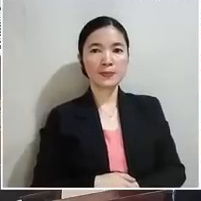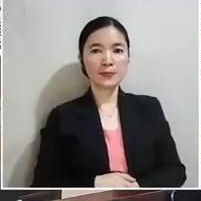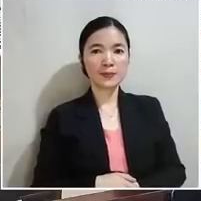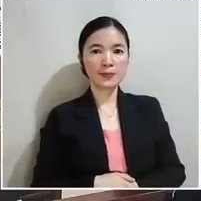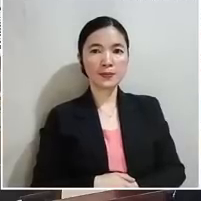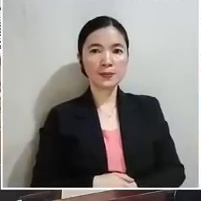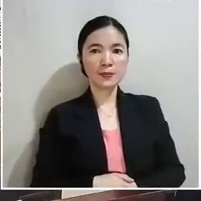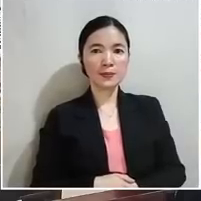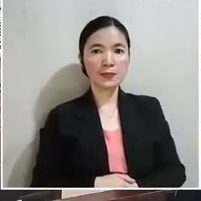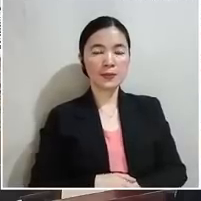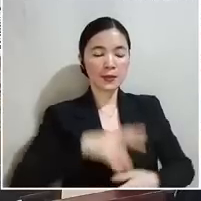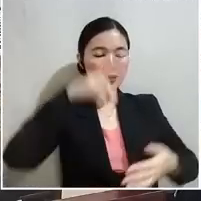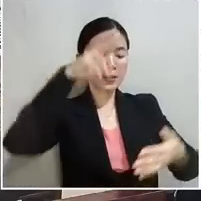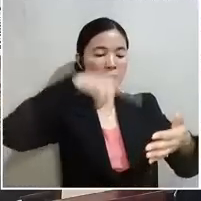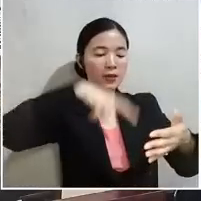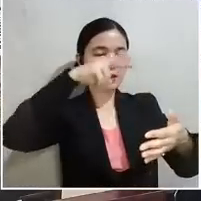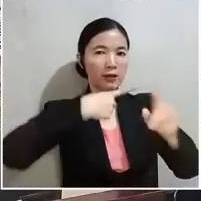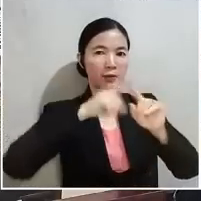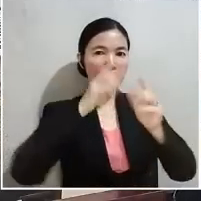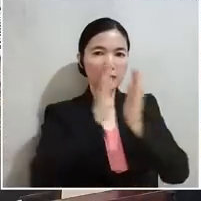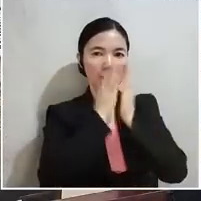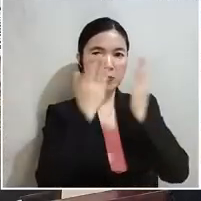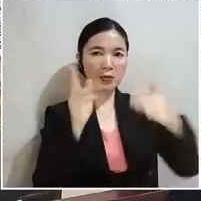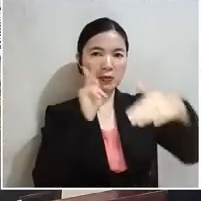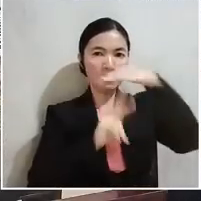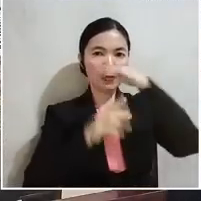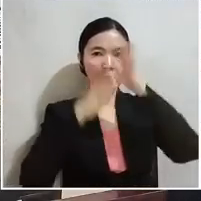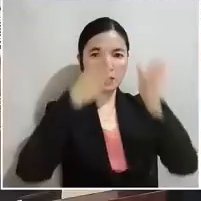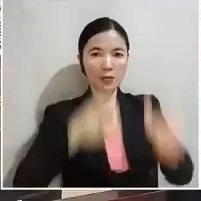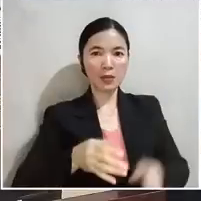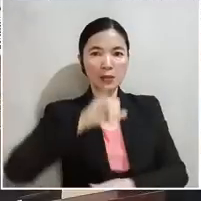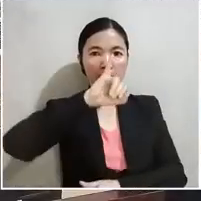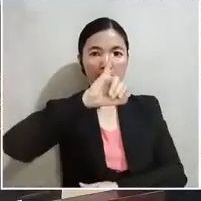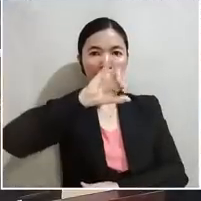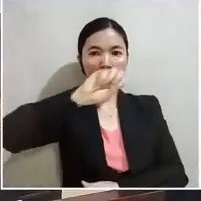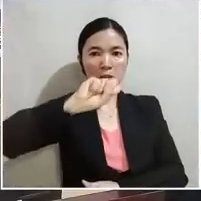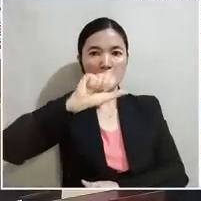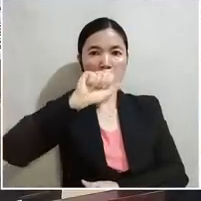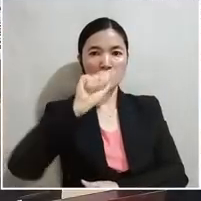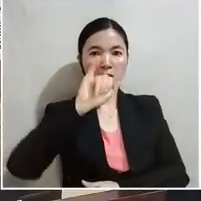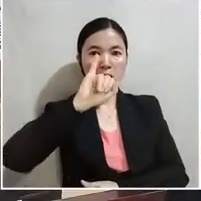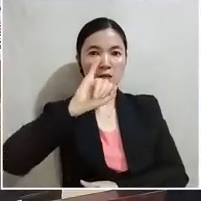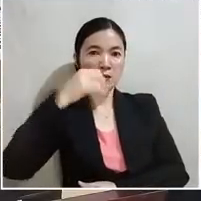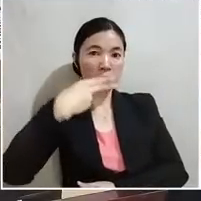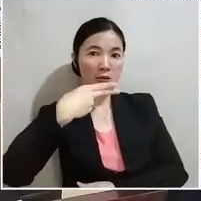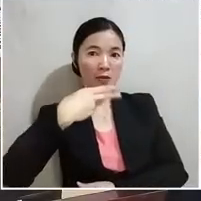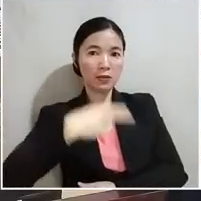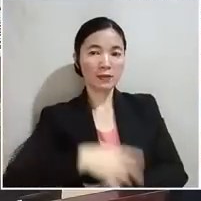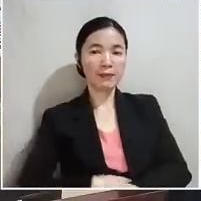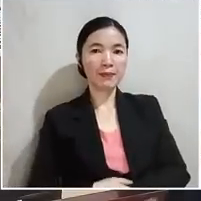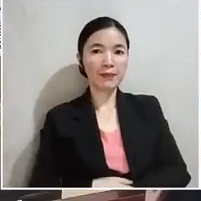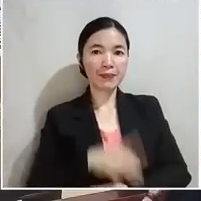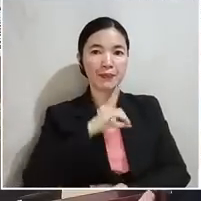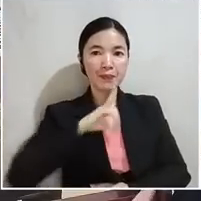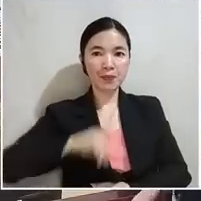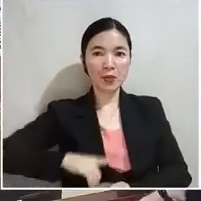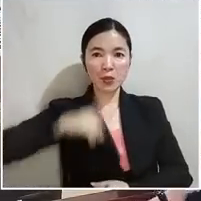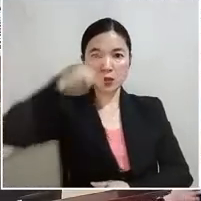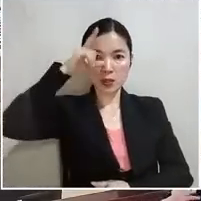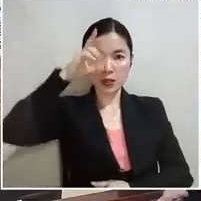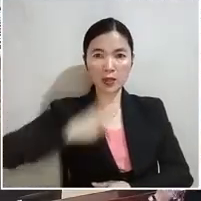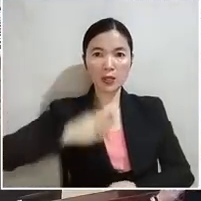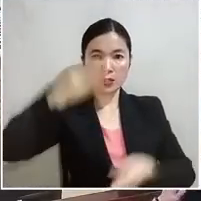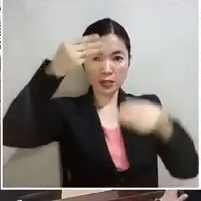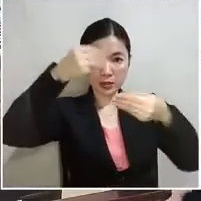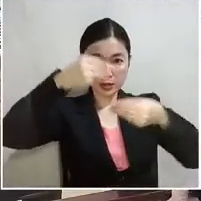A reading from the book of the prophet Isaiah. The Lord God has given me